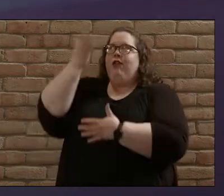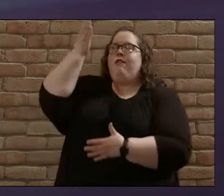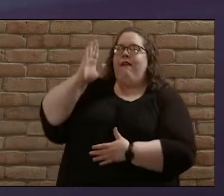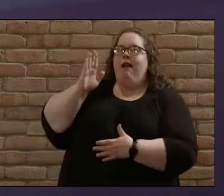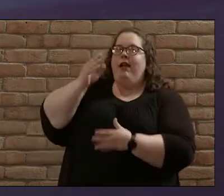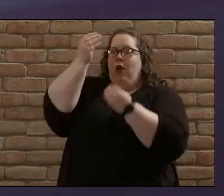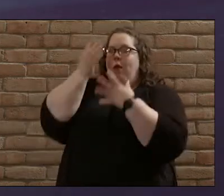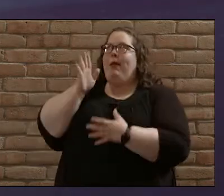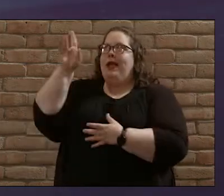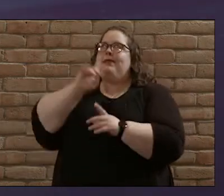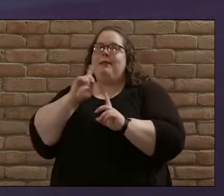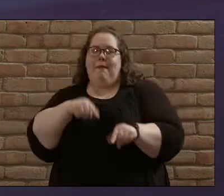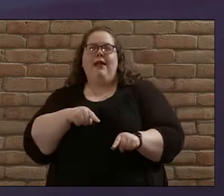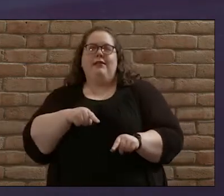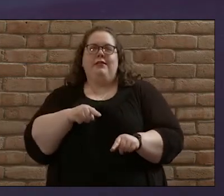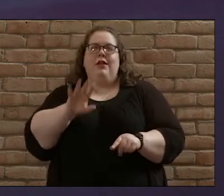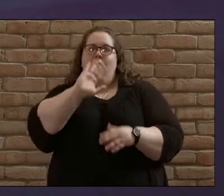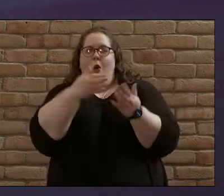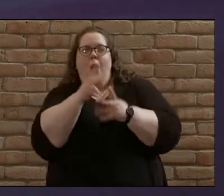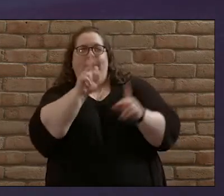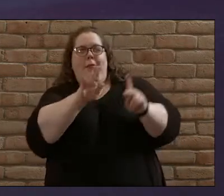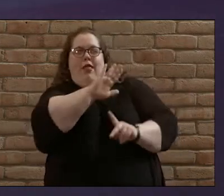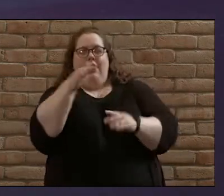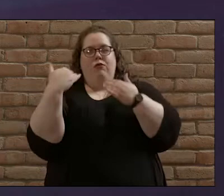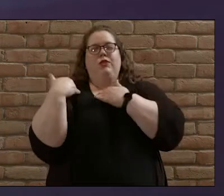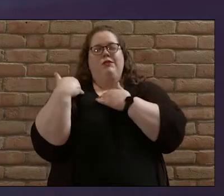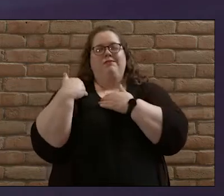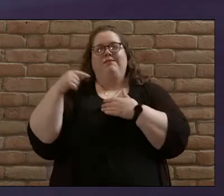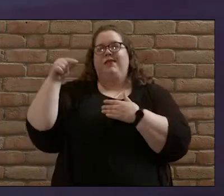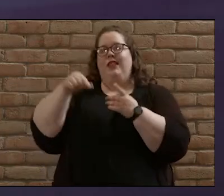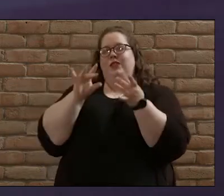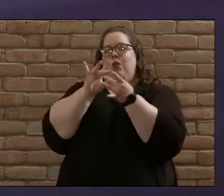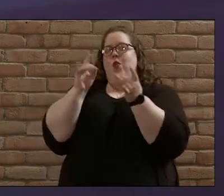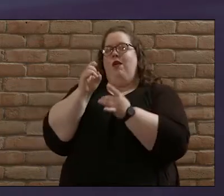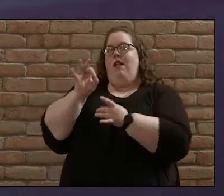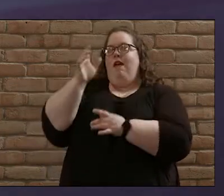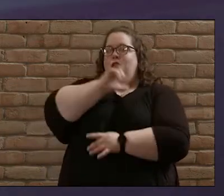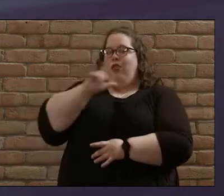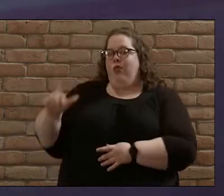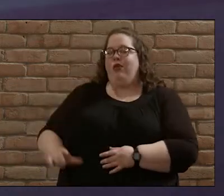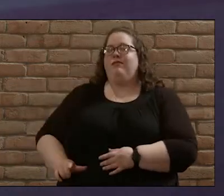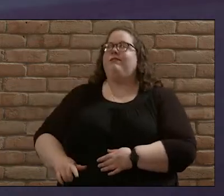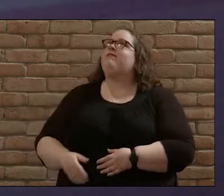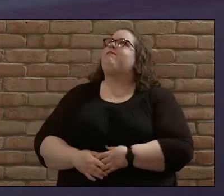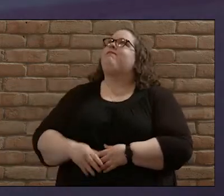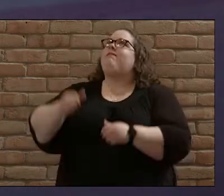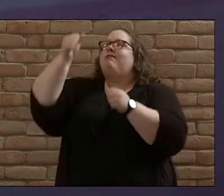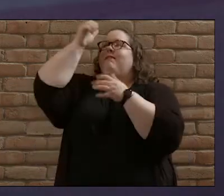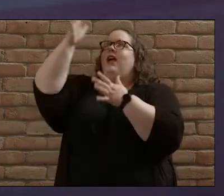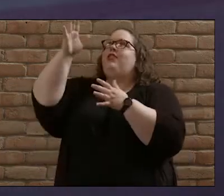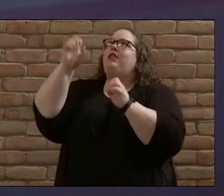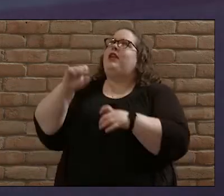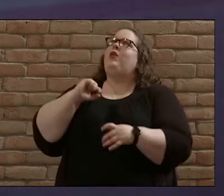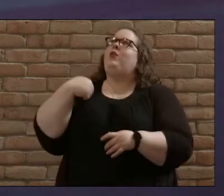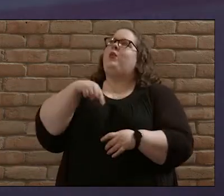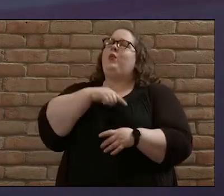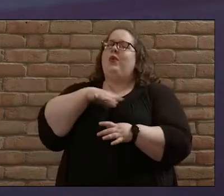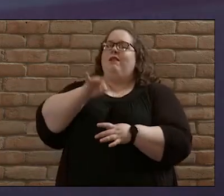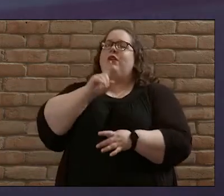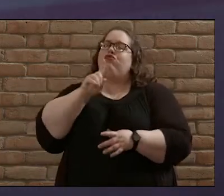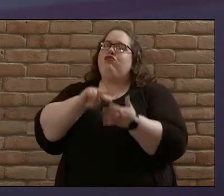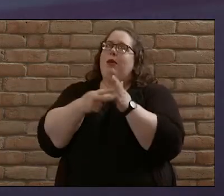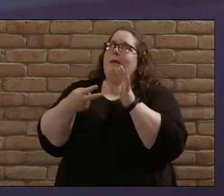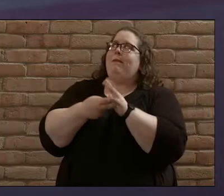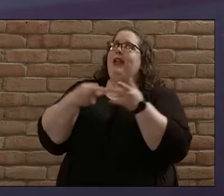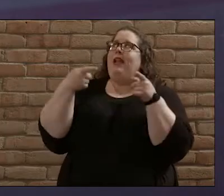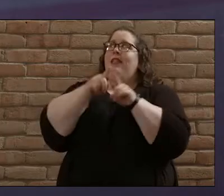is everyone's duty. This is the word of the Lord. Father, may we find true meaning by aligning our